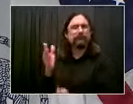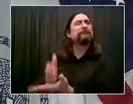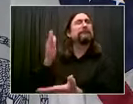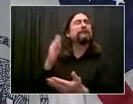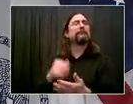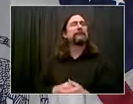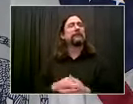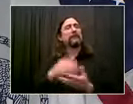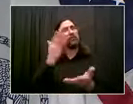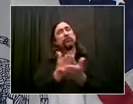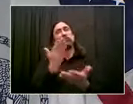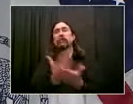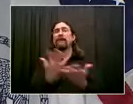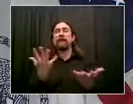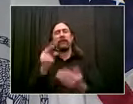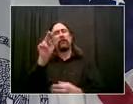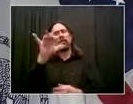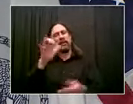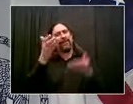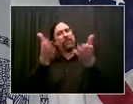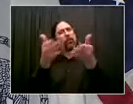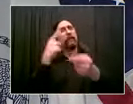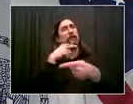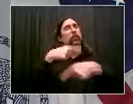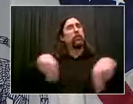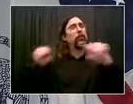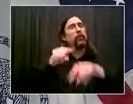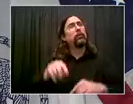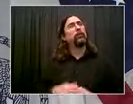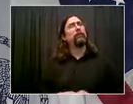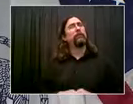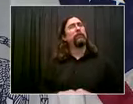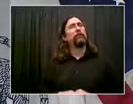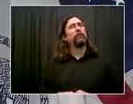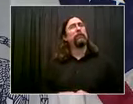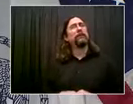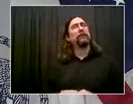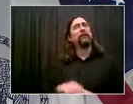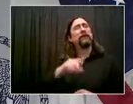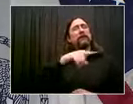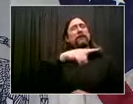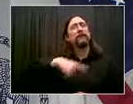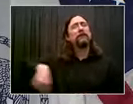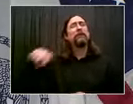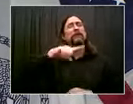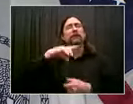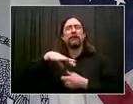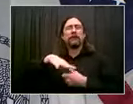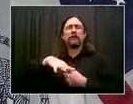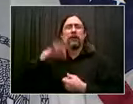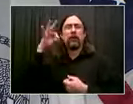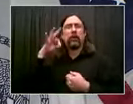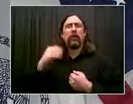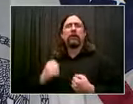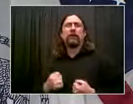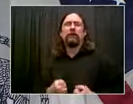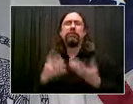gives me so much hope going forward, especially as we celebrate the great news today about our schools. Thank you, everybody.